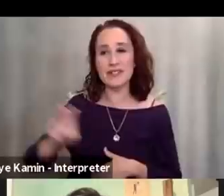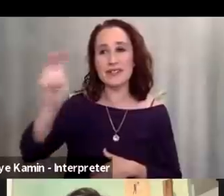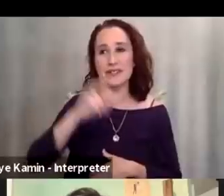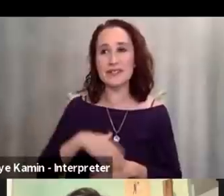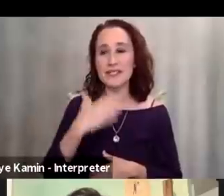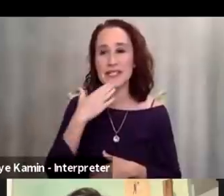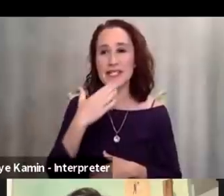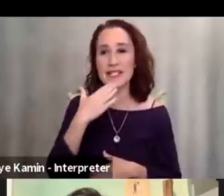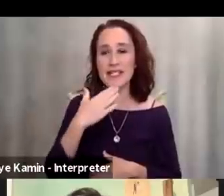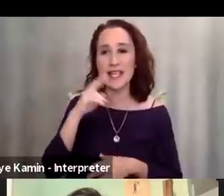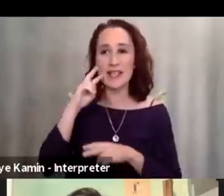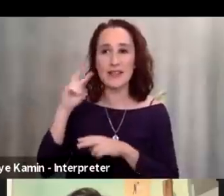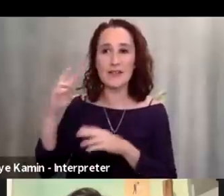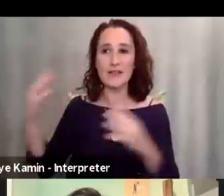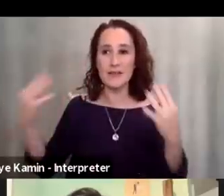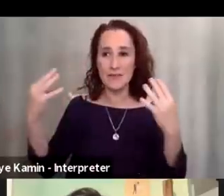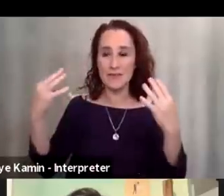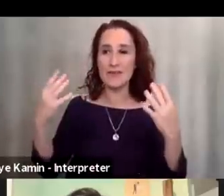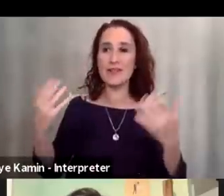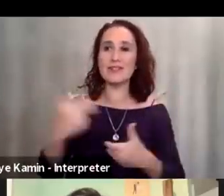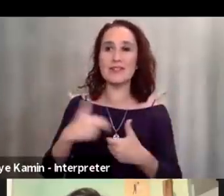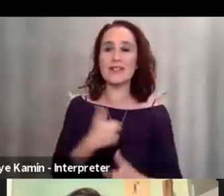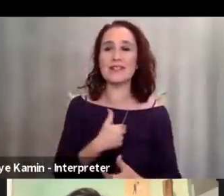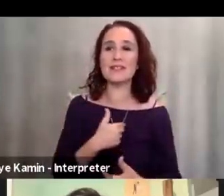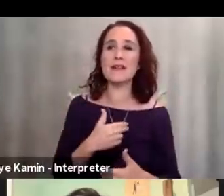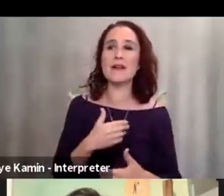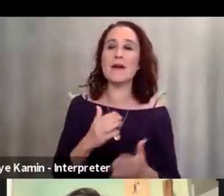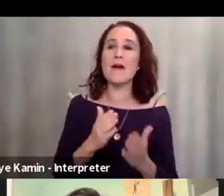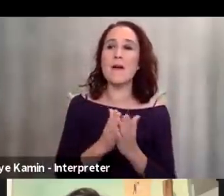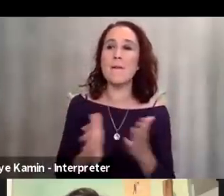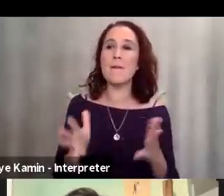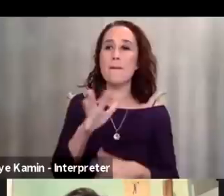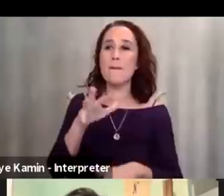And thank you, viewers, for joining us at Book Summer Live.